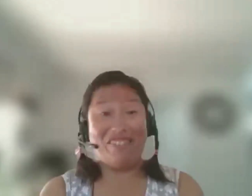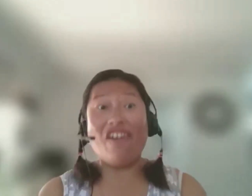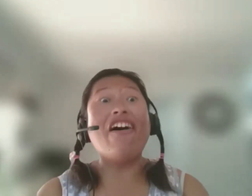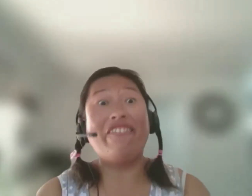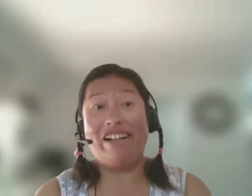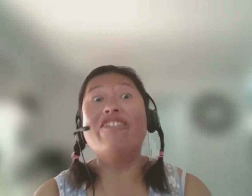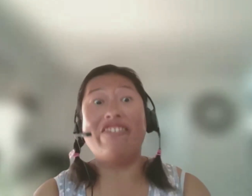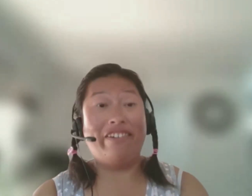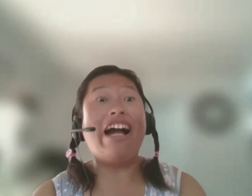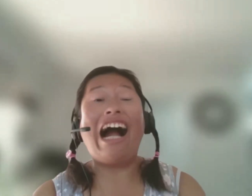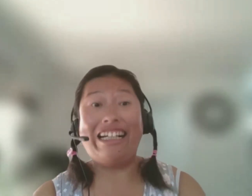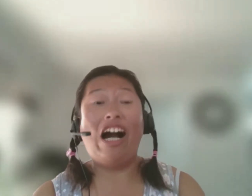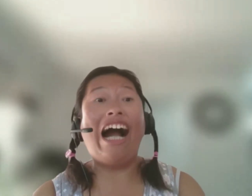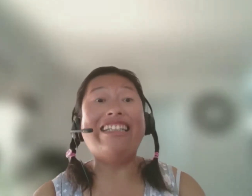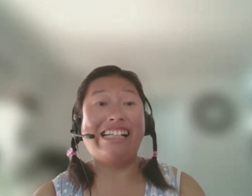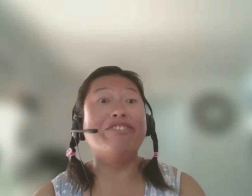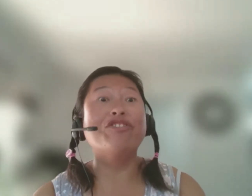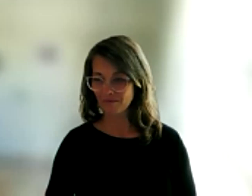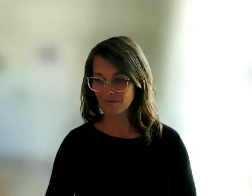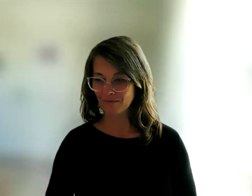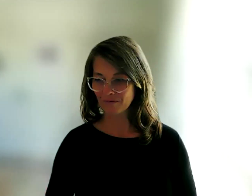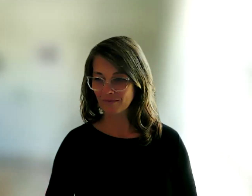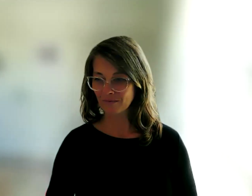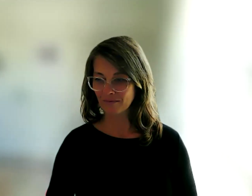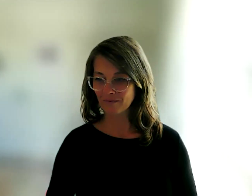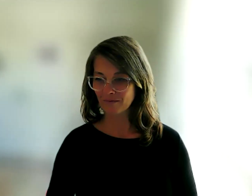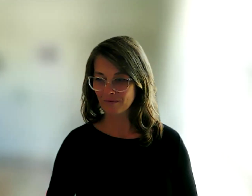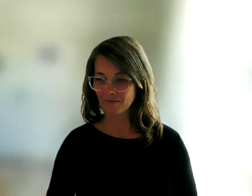I am, I am,